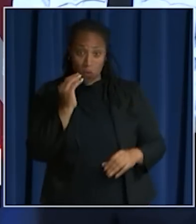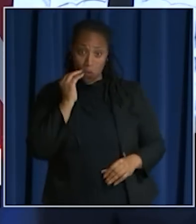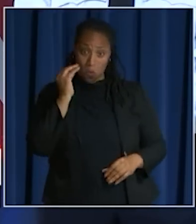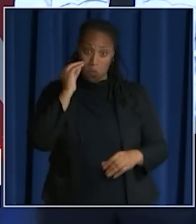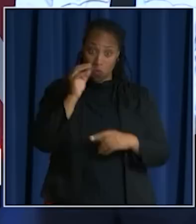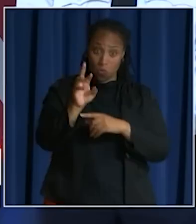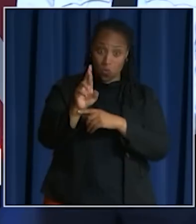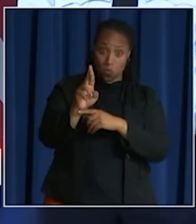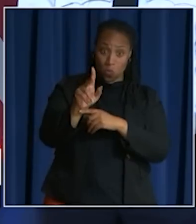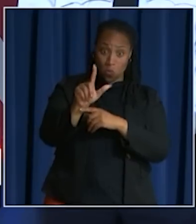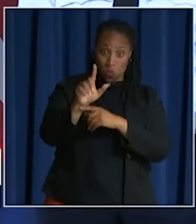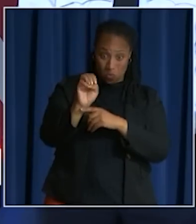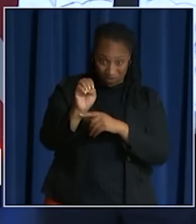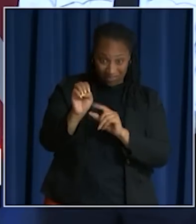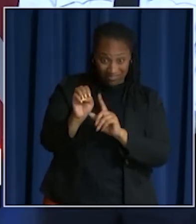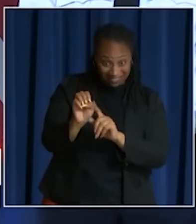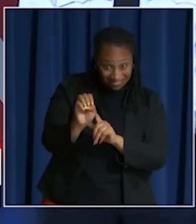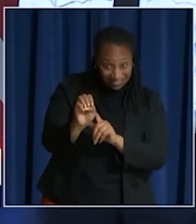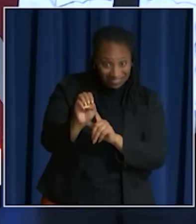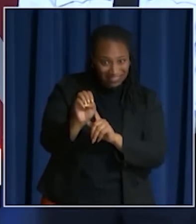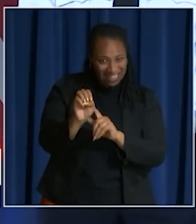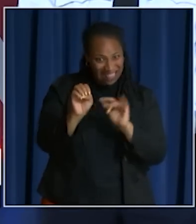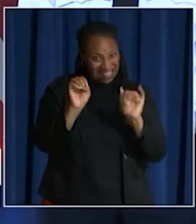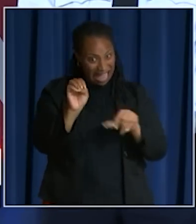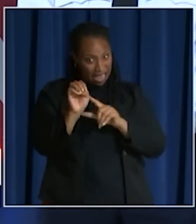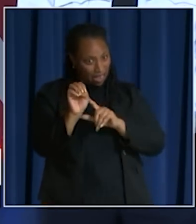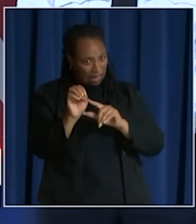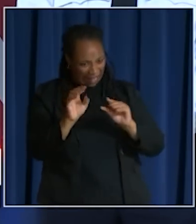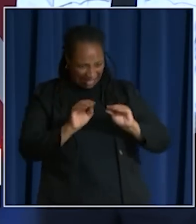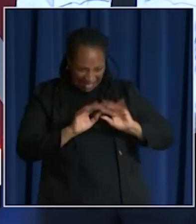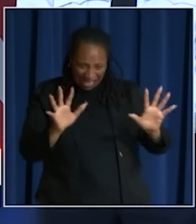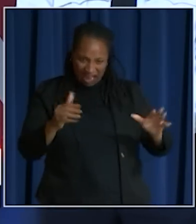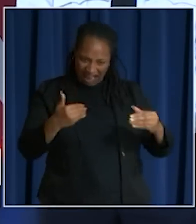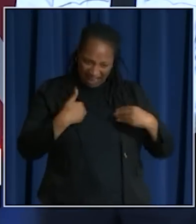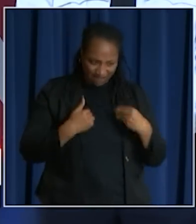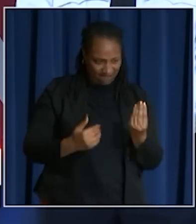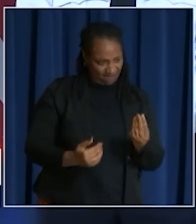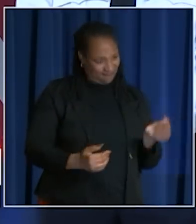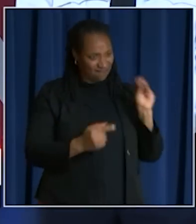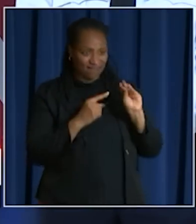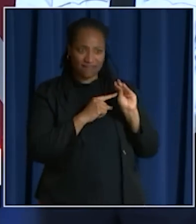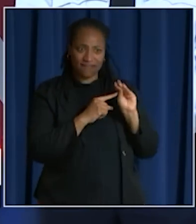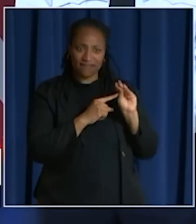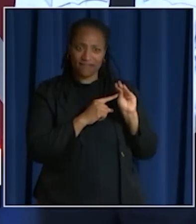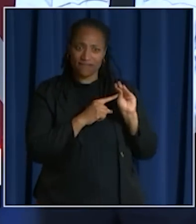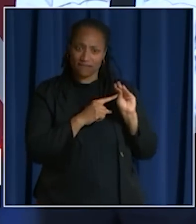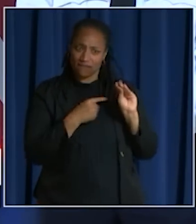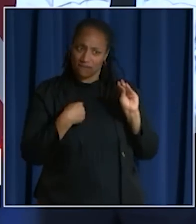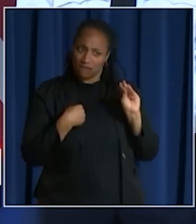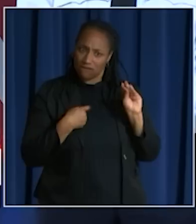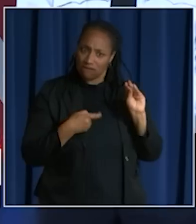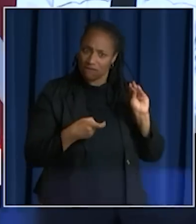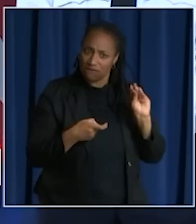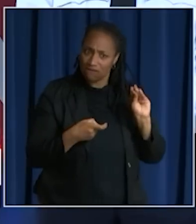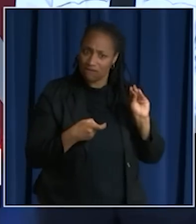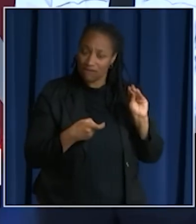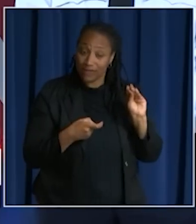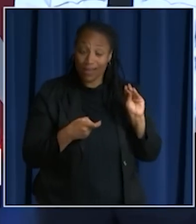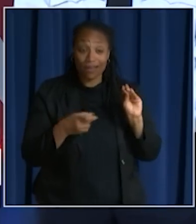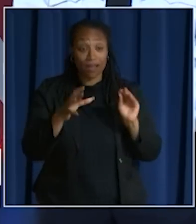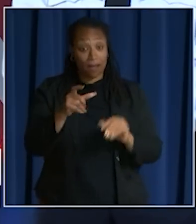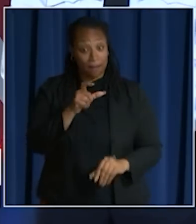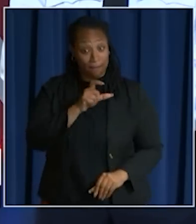executive order restates. Chief Pamela Smith is the chief of the Metropolitan